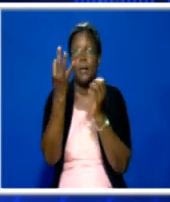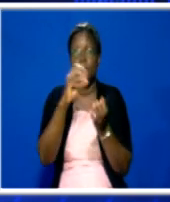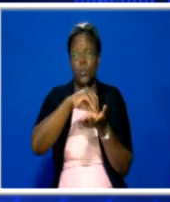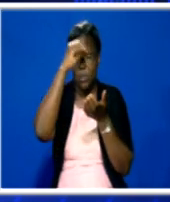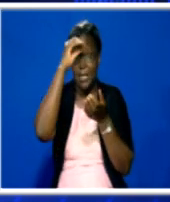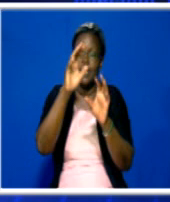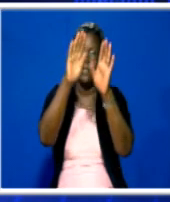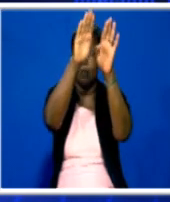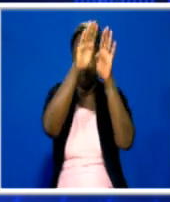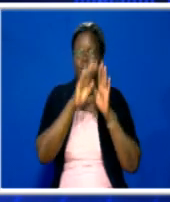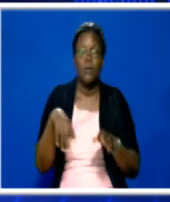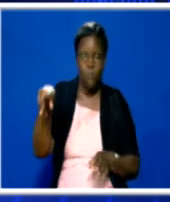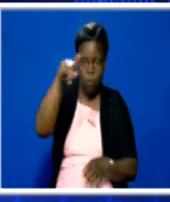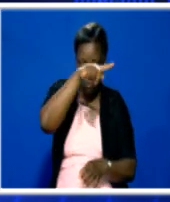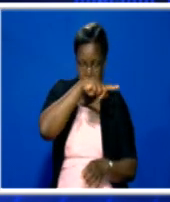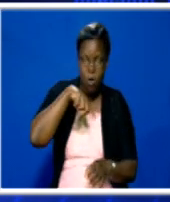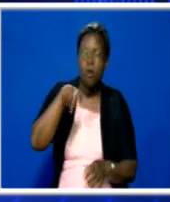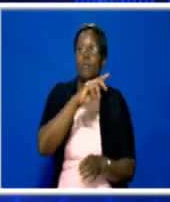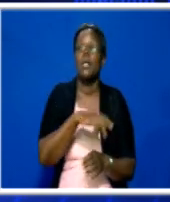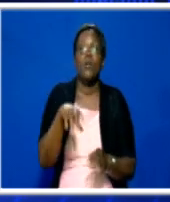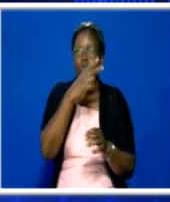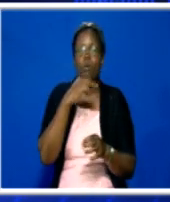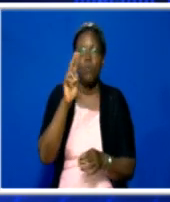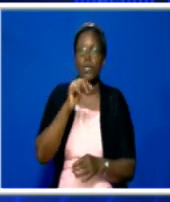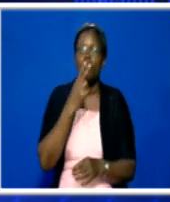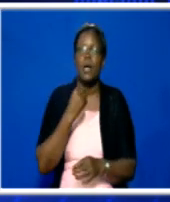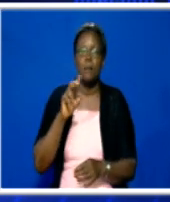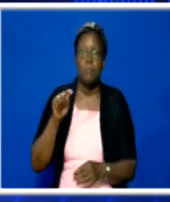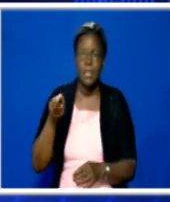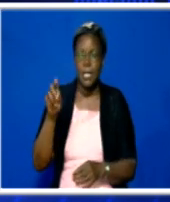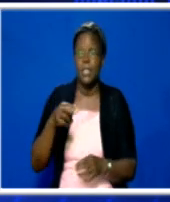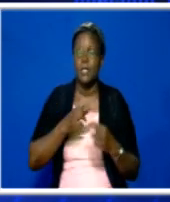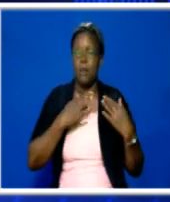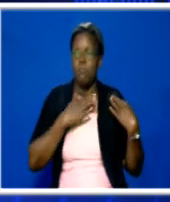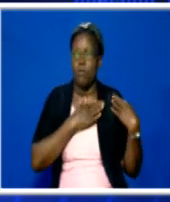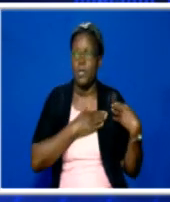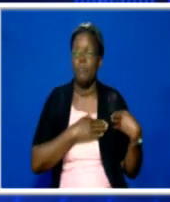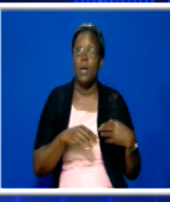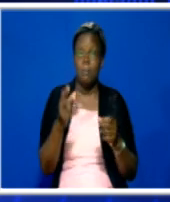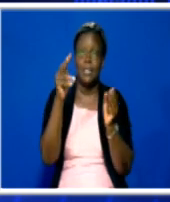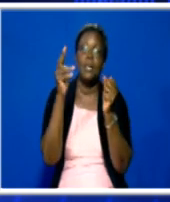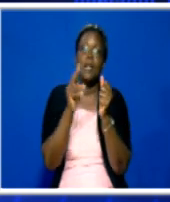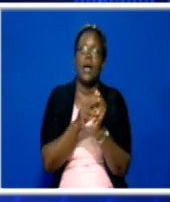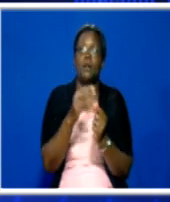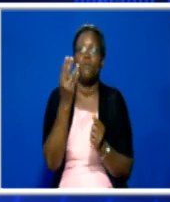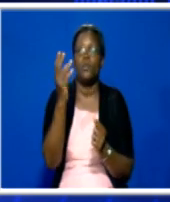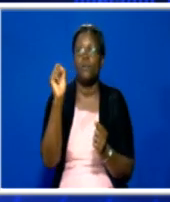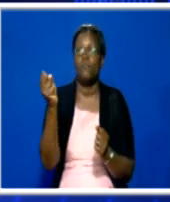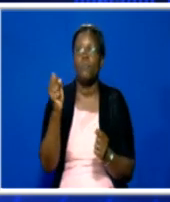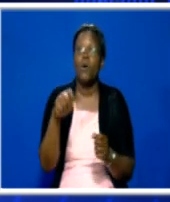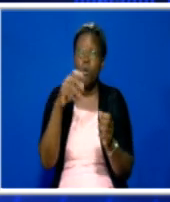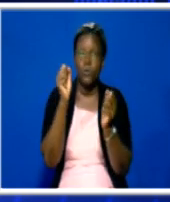important for all of us, because I don't think anybody wants parasites in their body. Now at 9:45 a.m. all the way